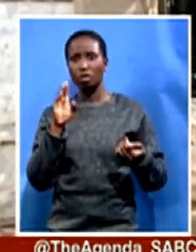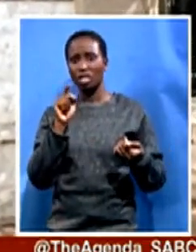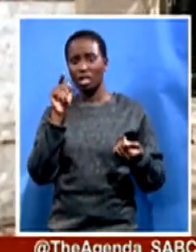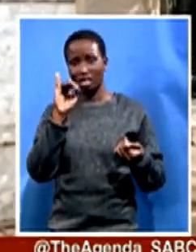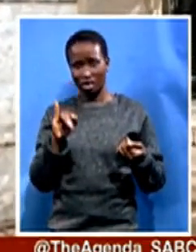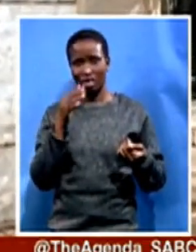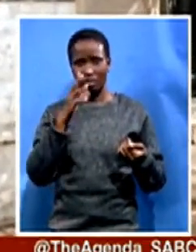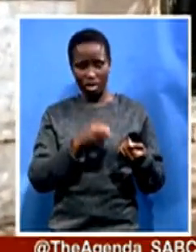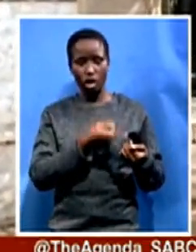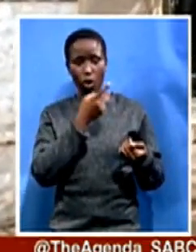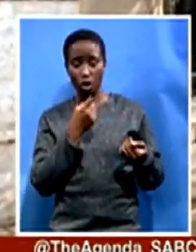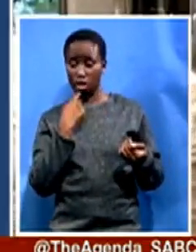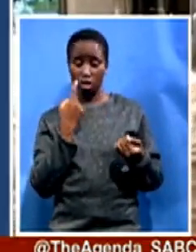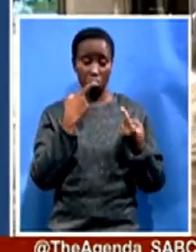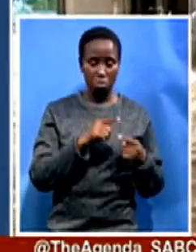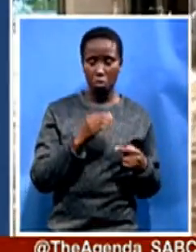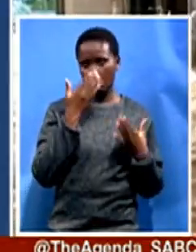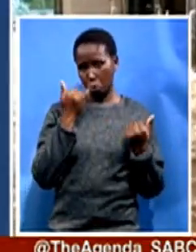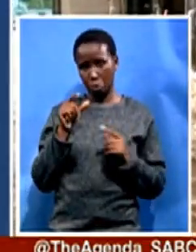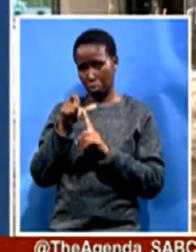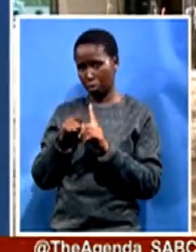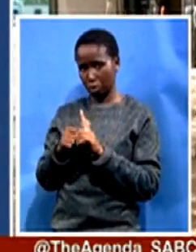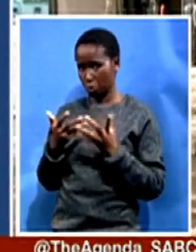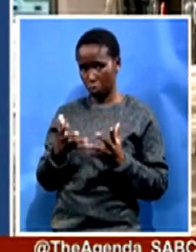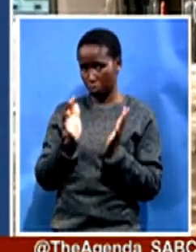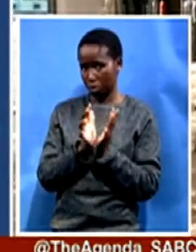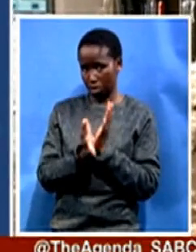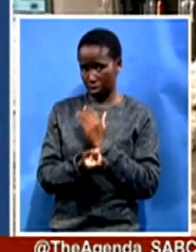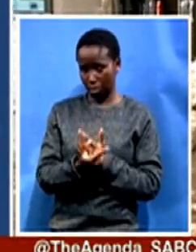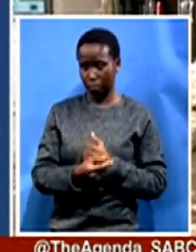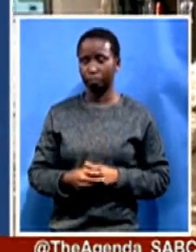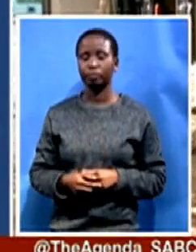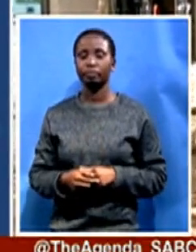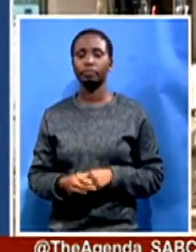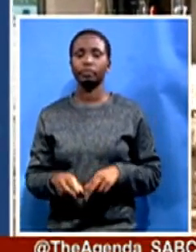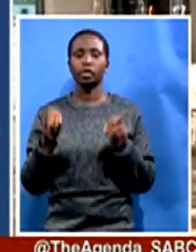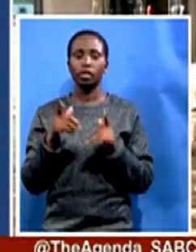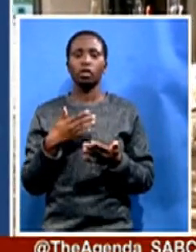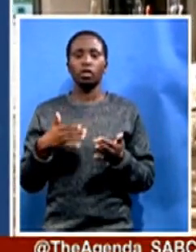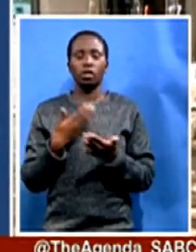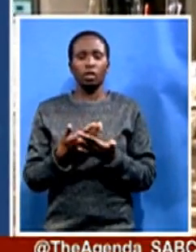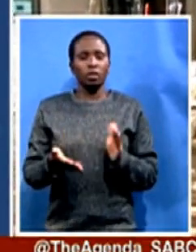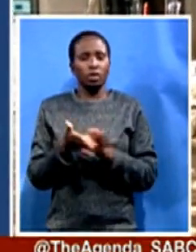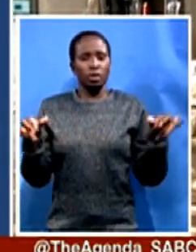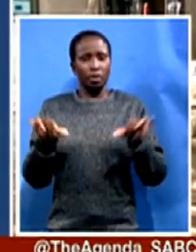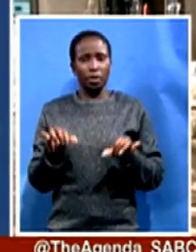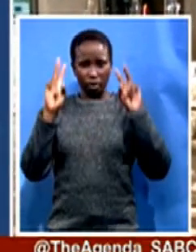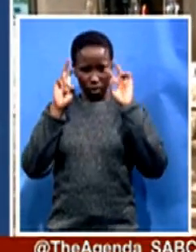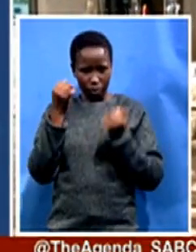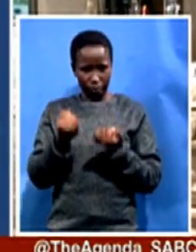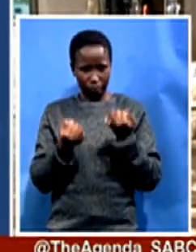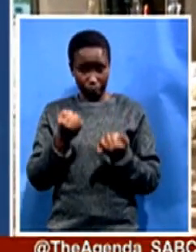Desiree? I just want to take you back, Simphiwe, to that court challenge. We've seen the